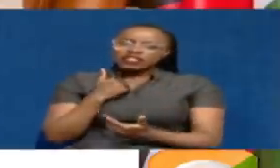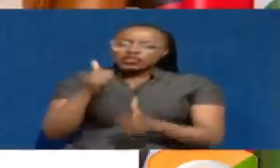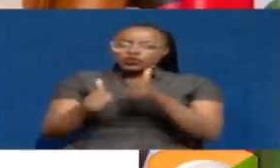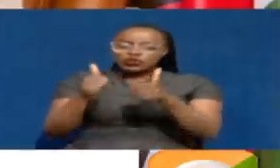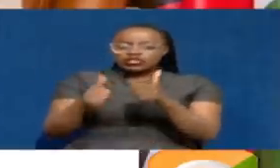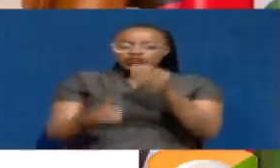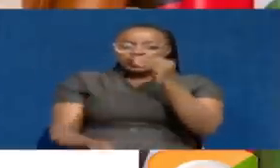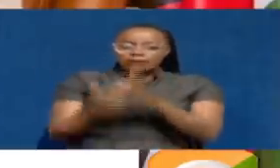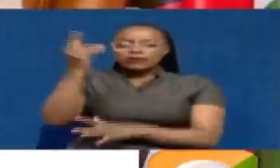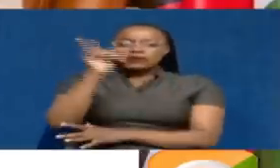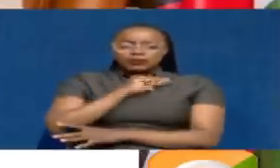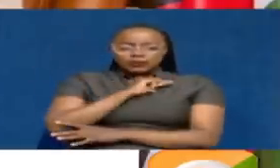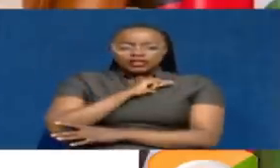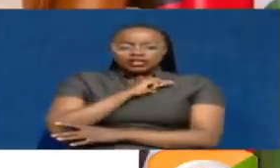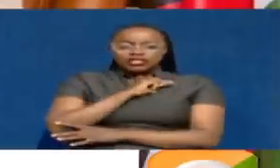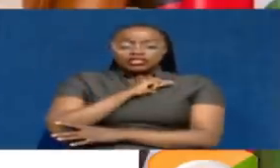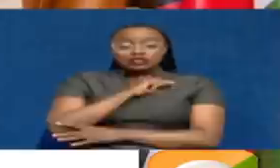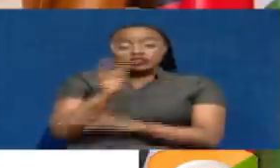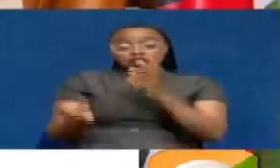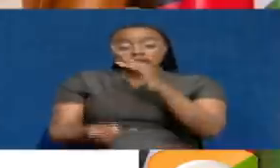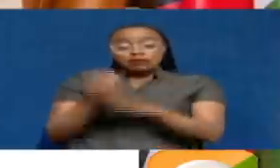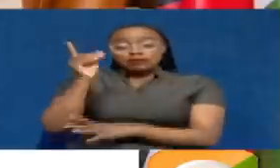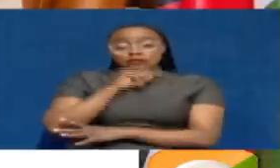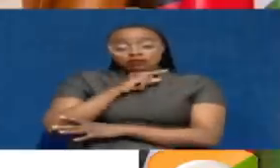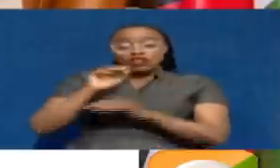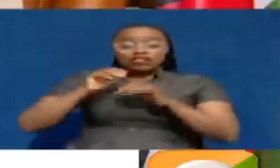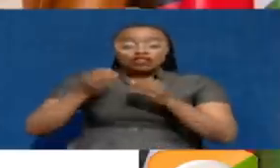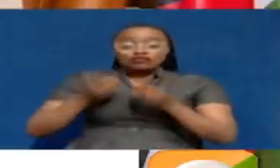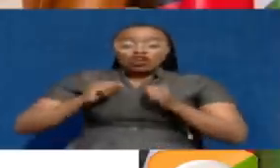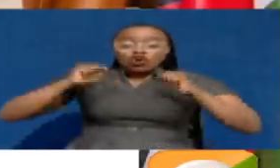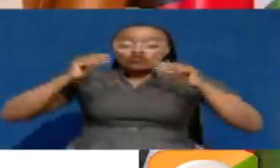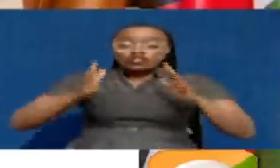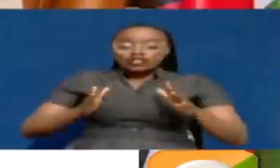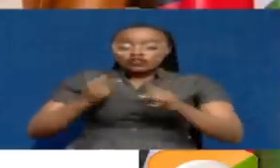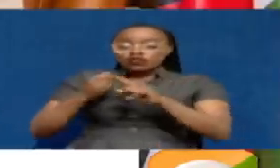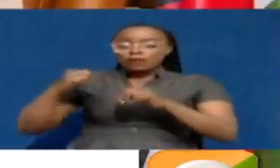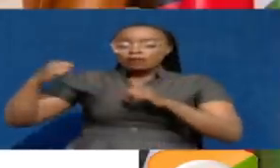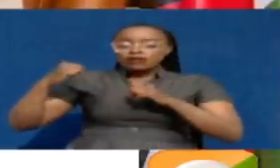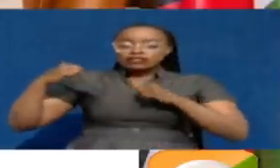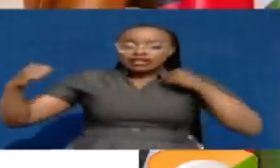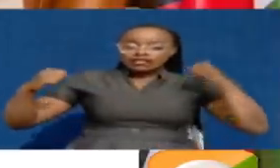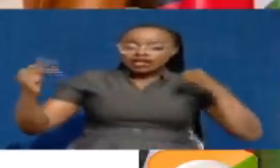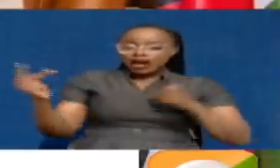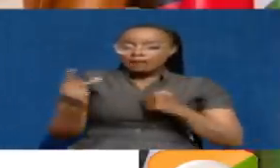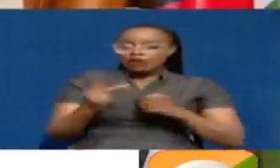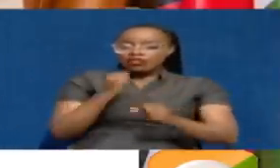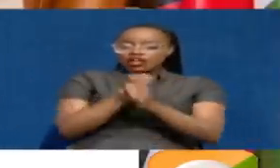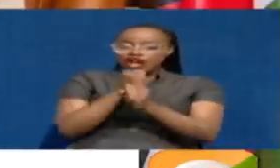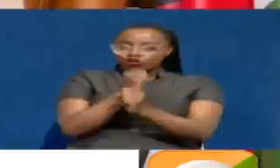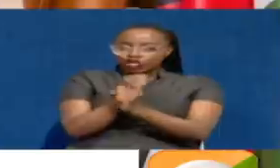which has been set up with the officials from both sides, which is carrying